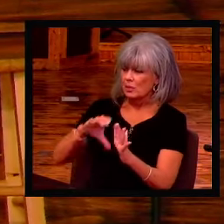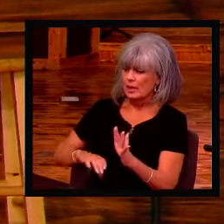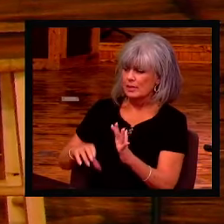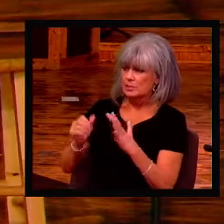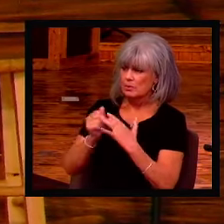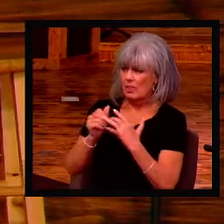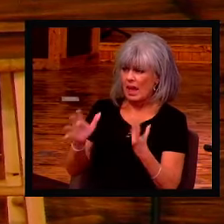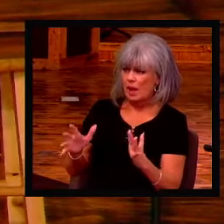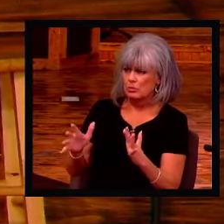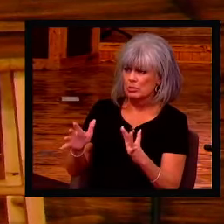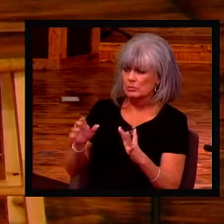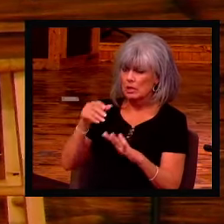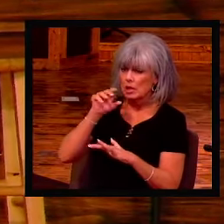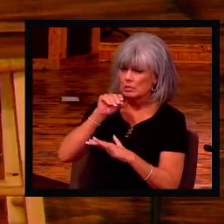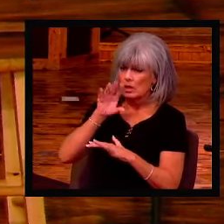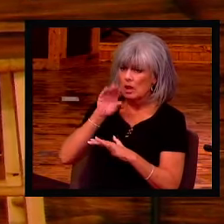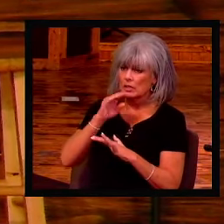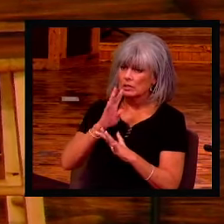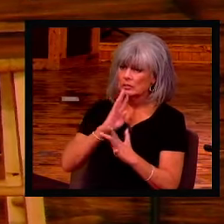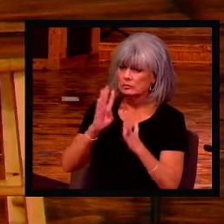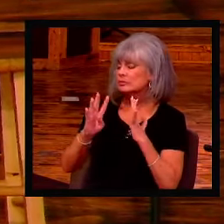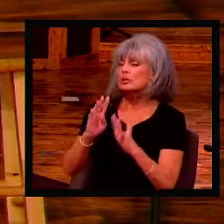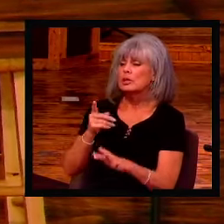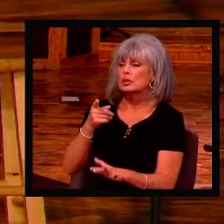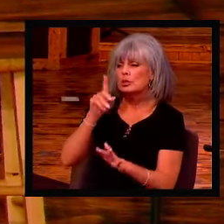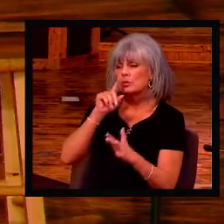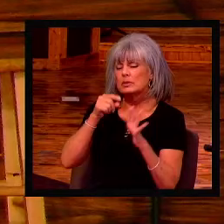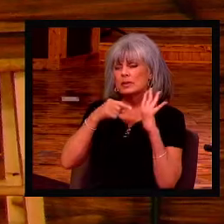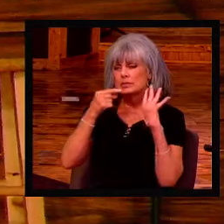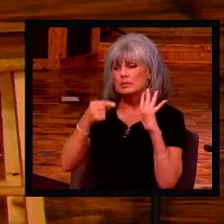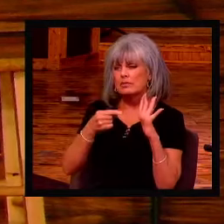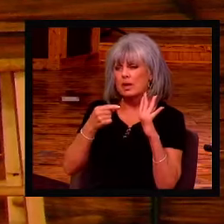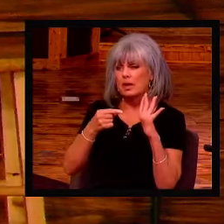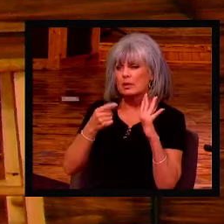mouth. You testified that when you were a witch, you could tell